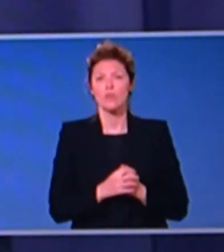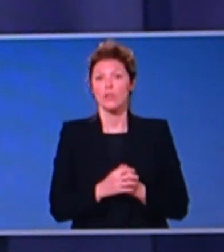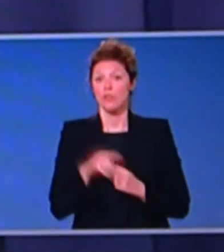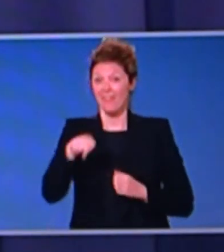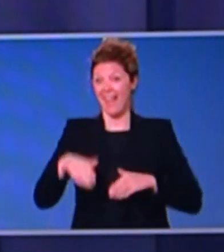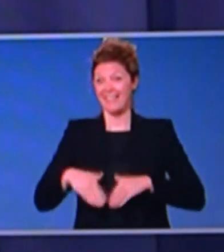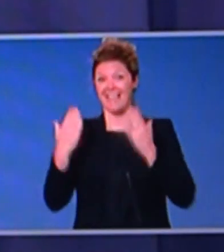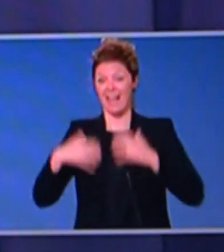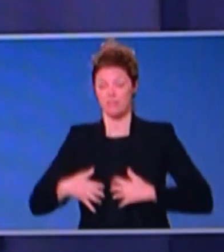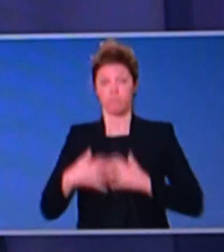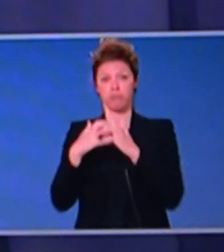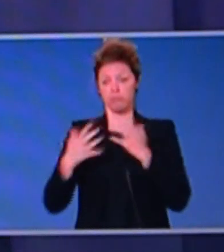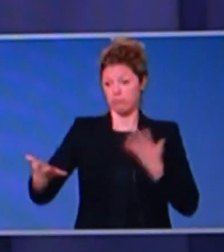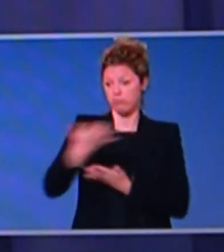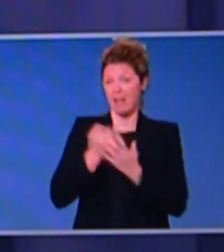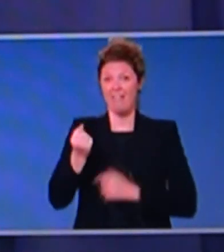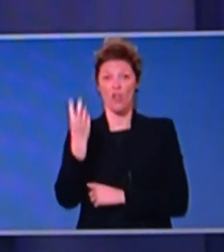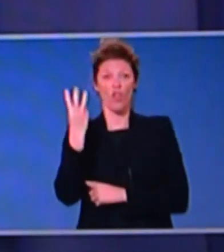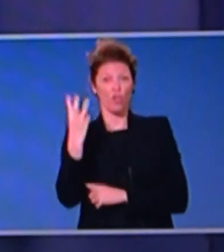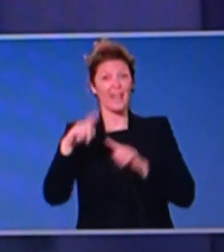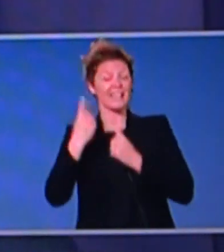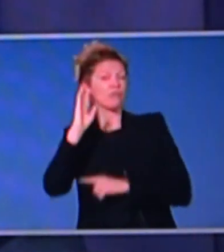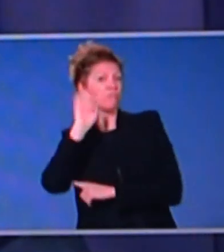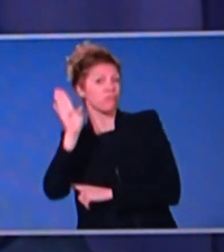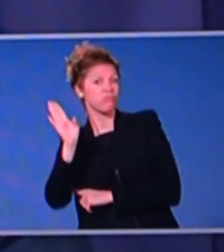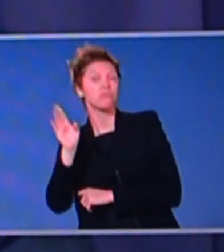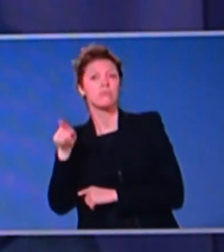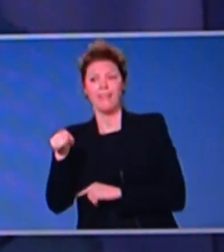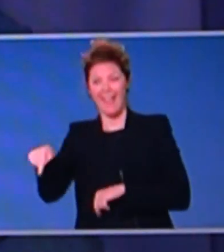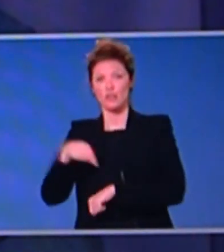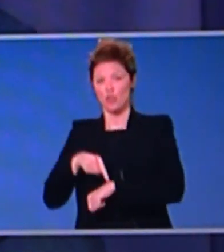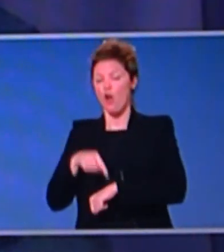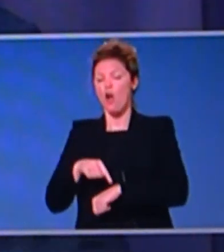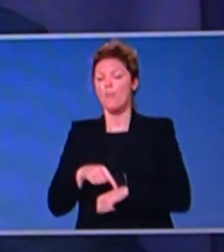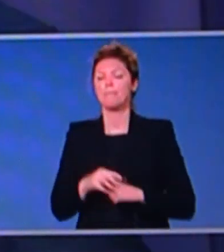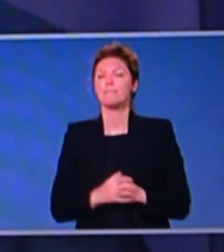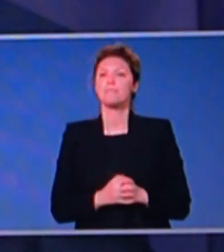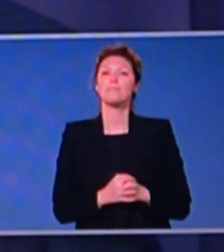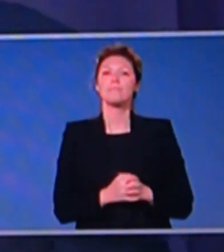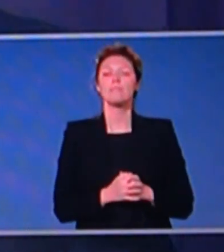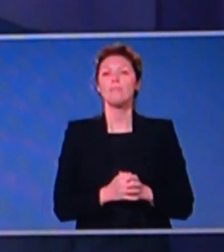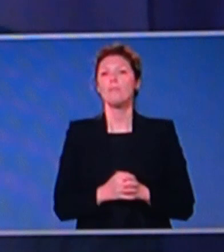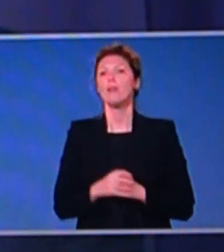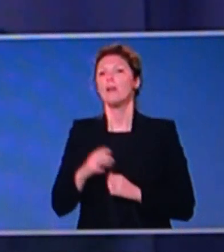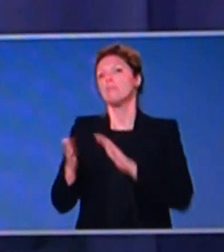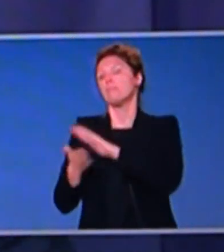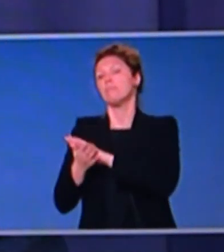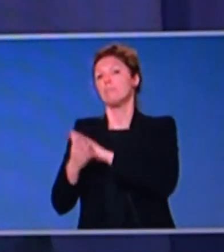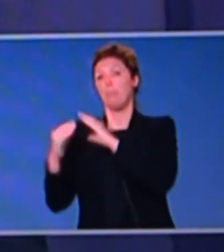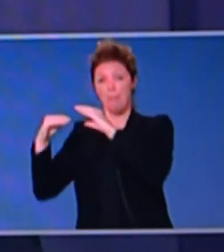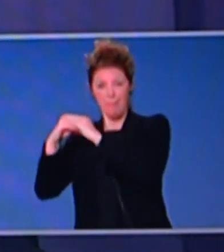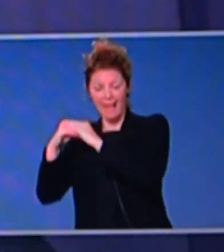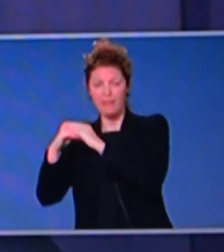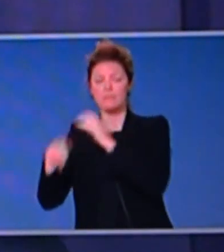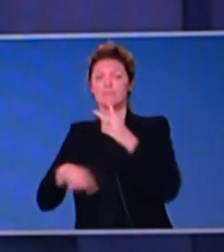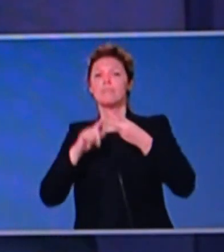actually formed, there were 3 presentations that were made to the group that day. The Governor of the Reserve Bank, Head of